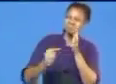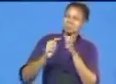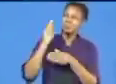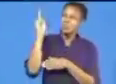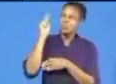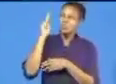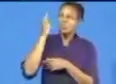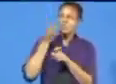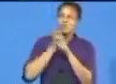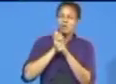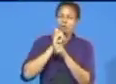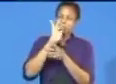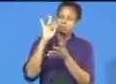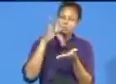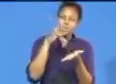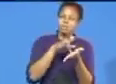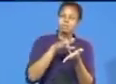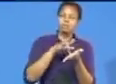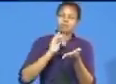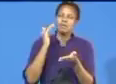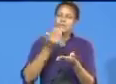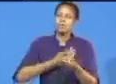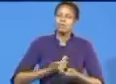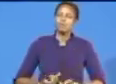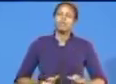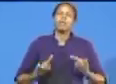center of our lives.